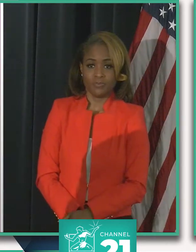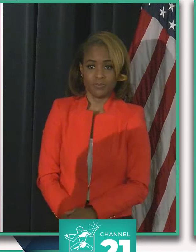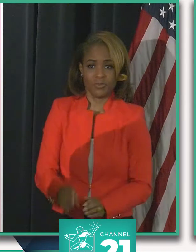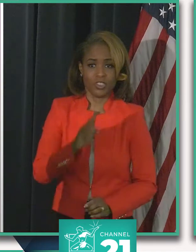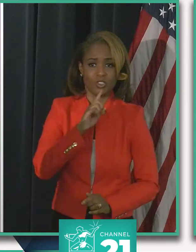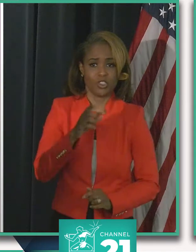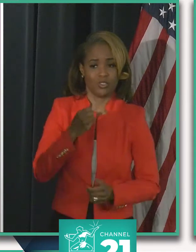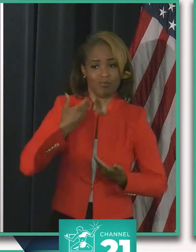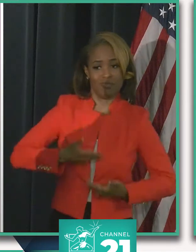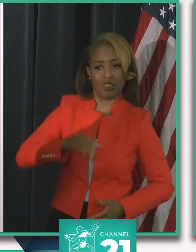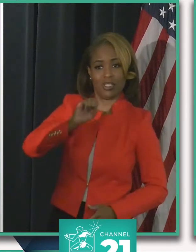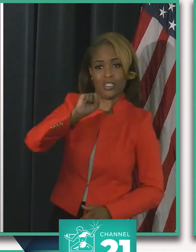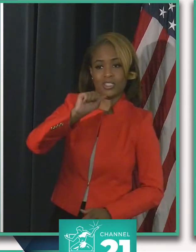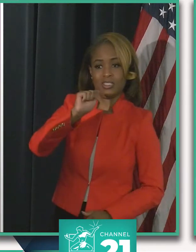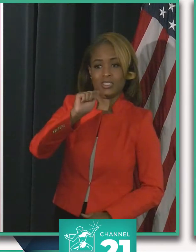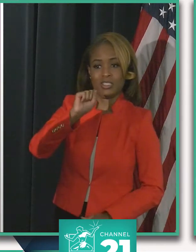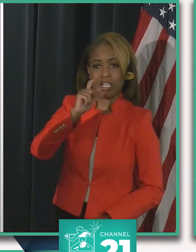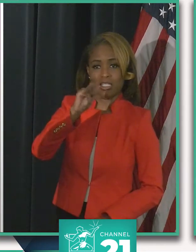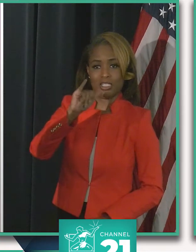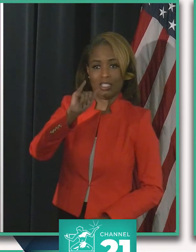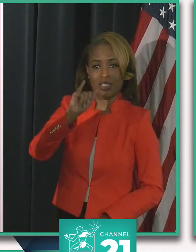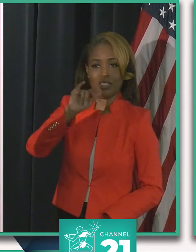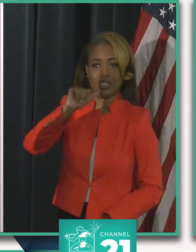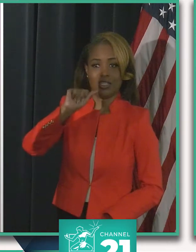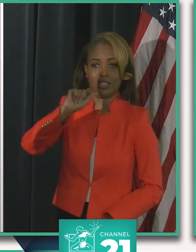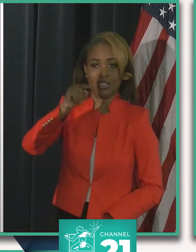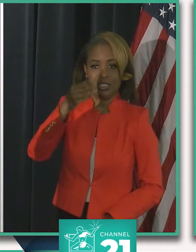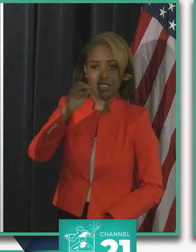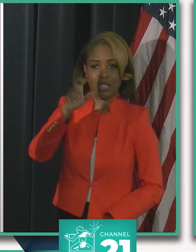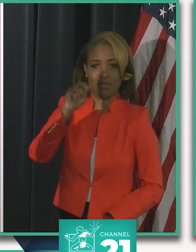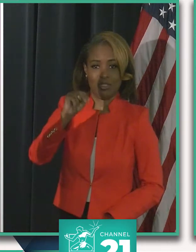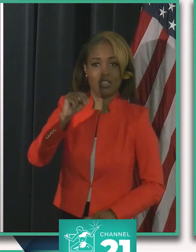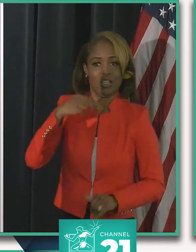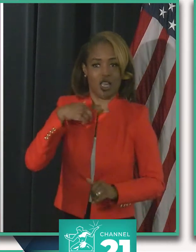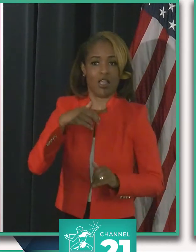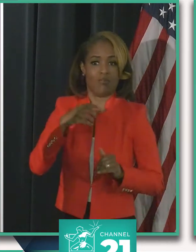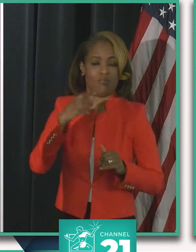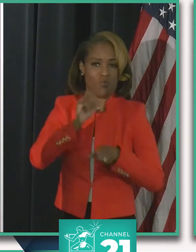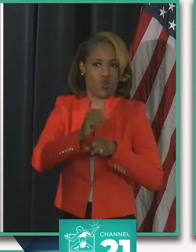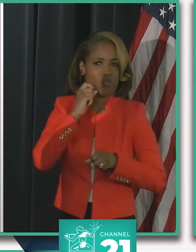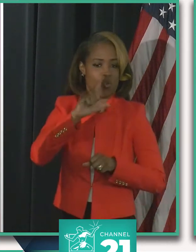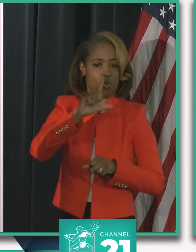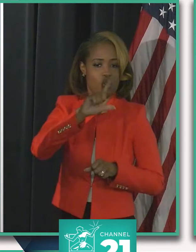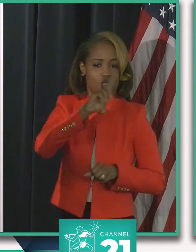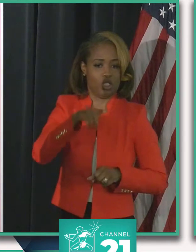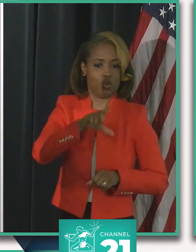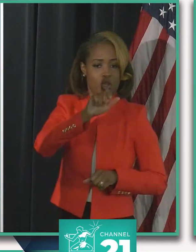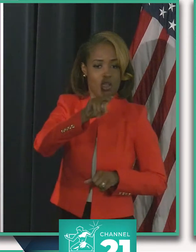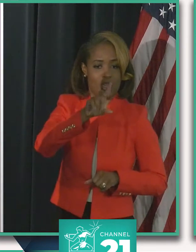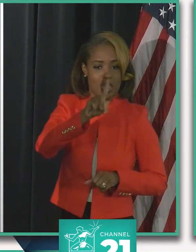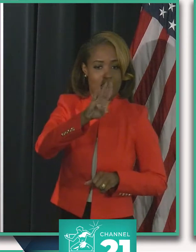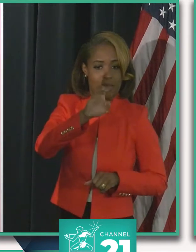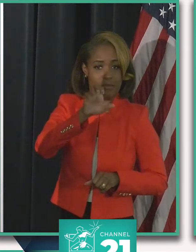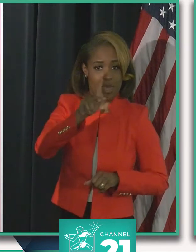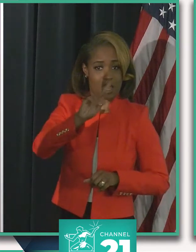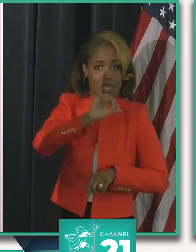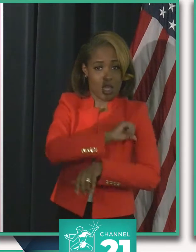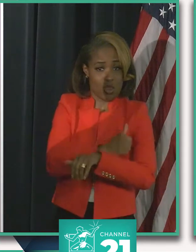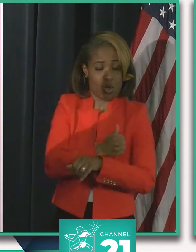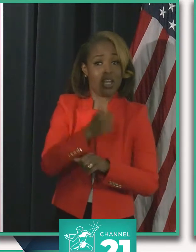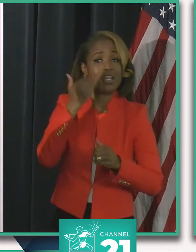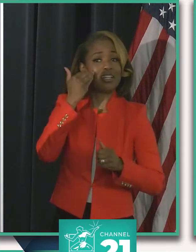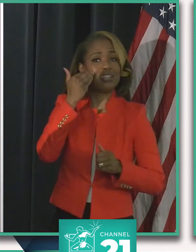Sure. So I'm Saskia Thompson. I'm the executive director for the Detroit Land Bank Authority. I need to know the address of the lots and